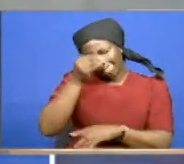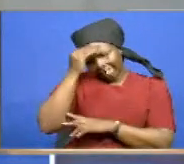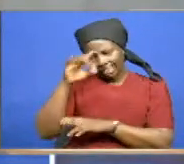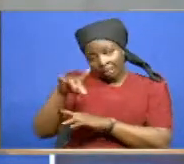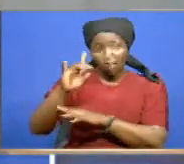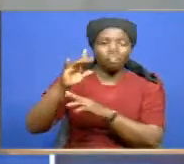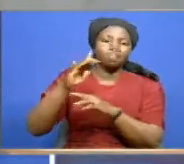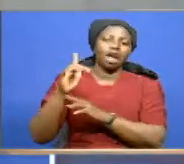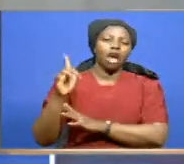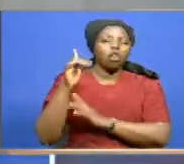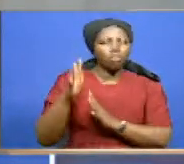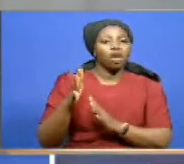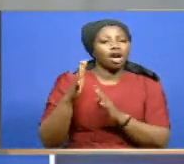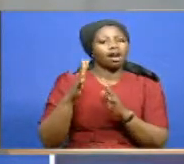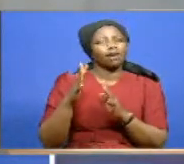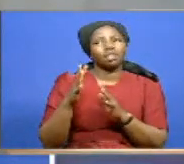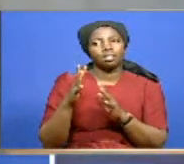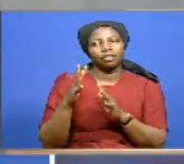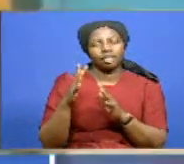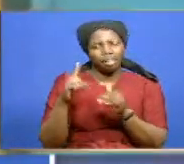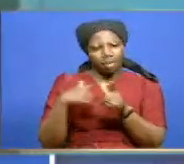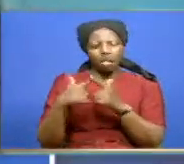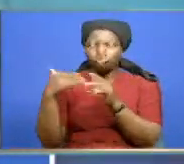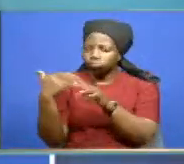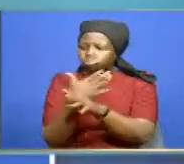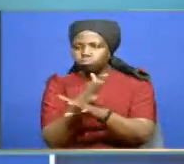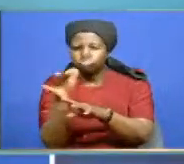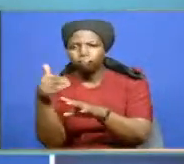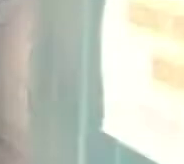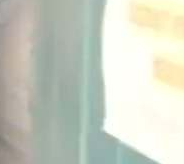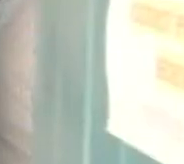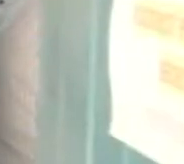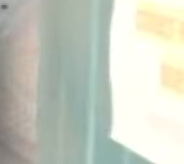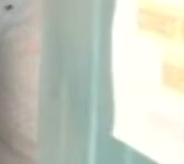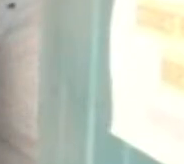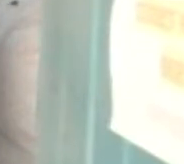advocates and therefore hoodwinking members of the public.